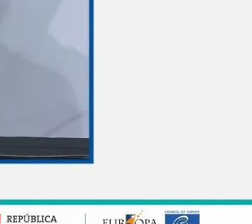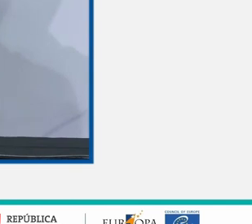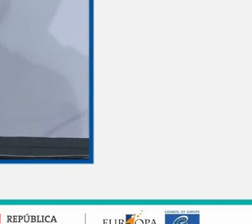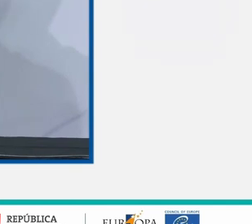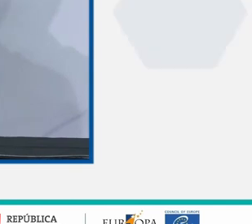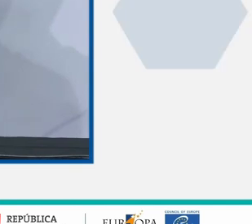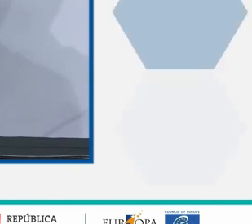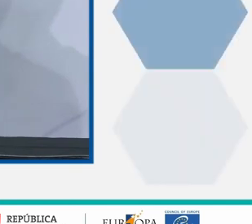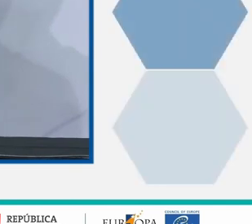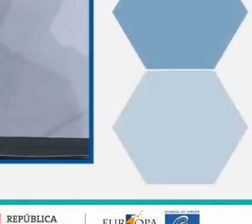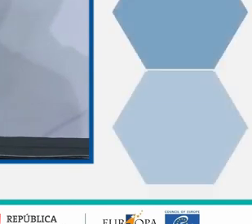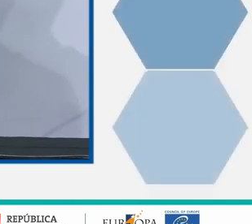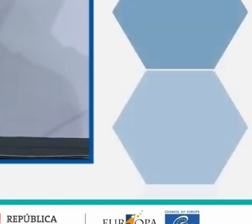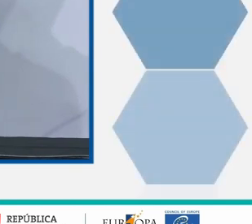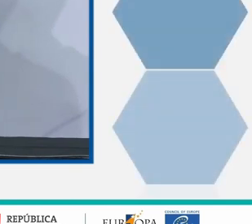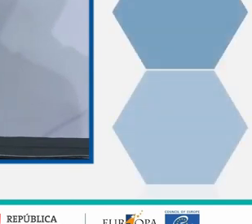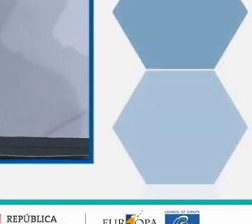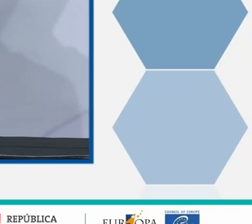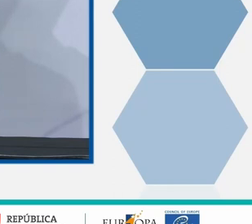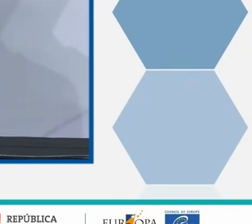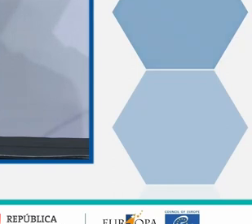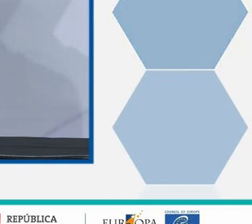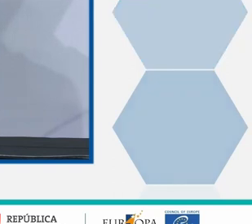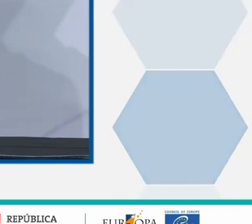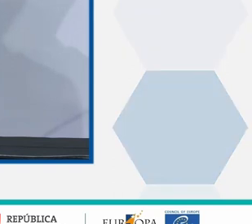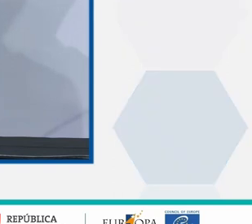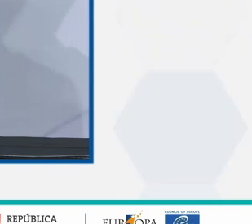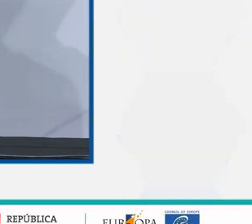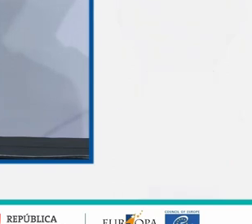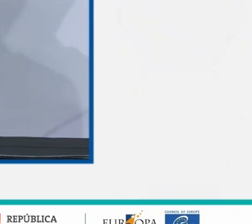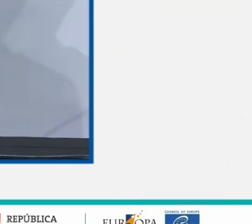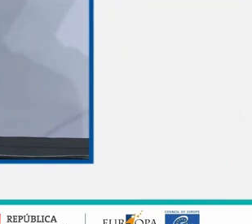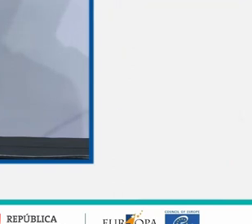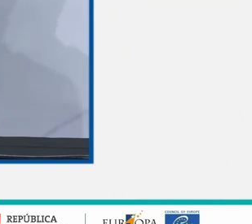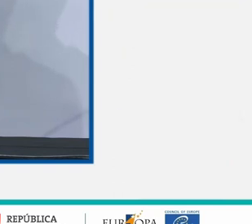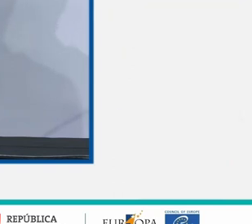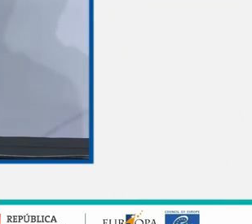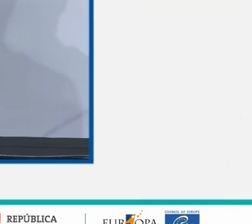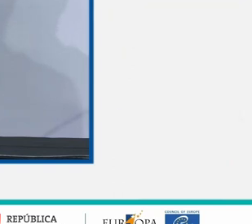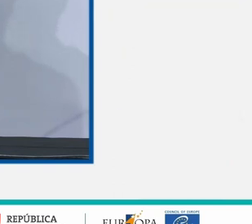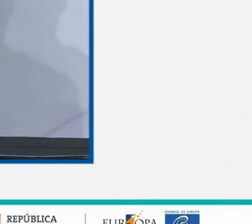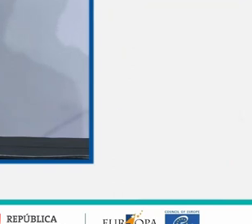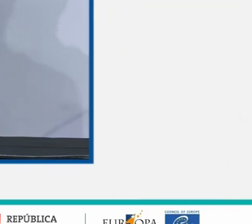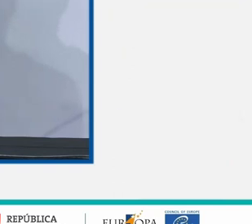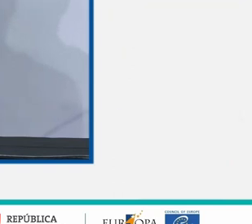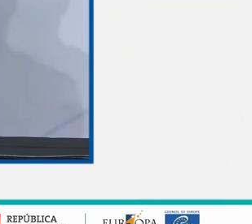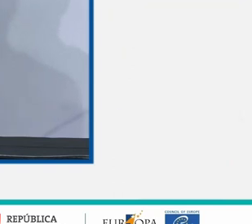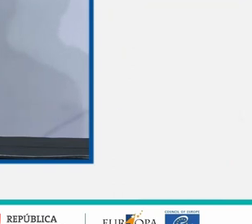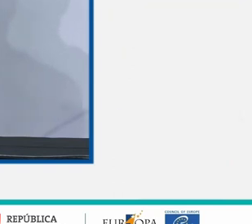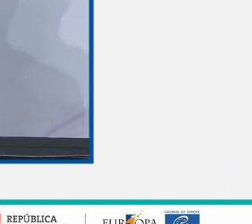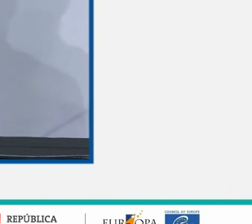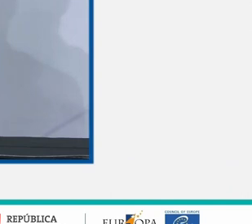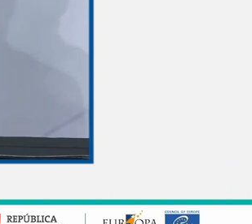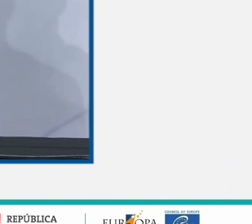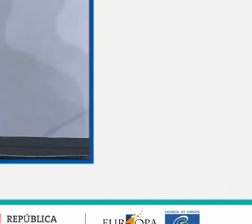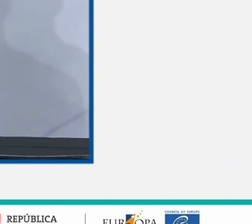anywhere without its champions, without those that are creating good practice that are showcasing